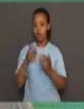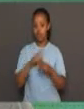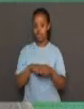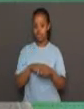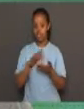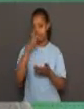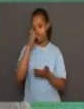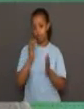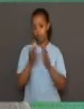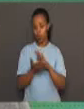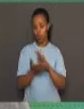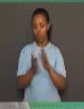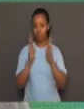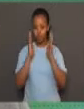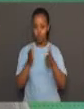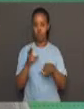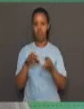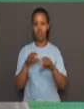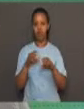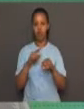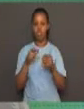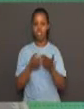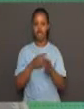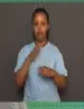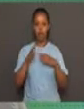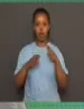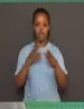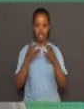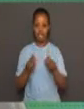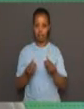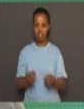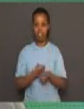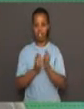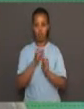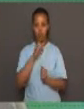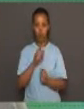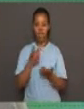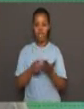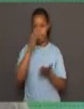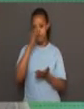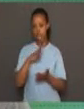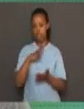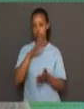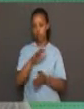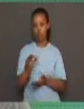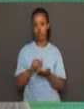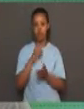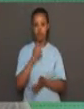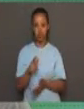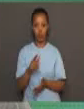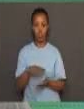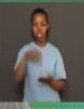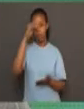we focused our attention on the biological evolution of humans. We